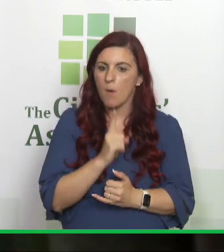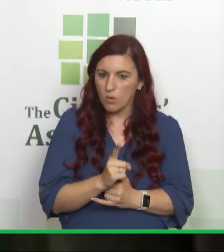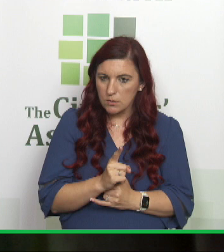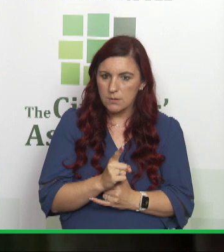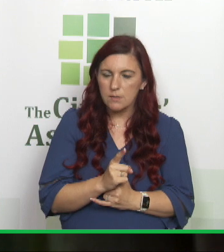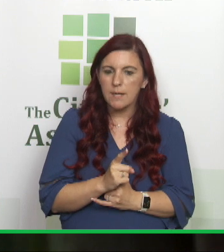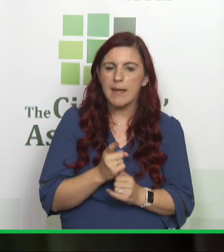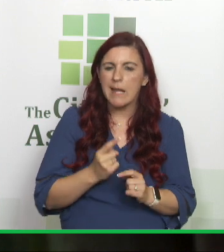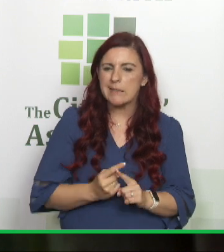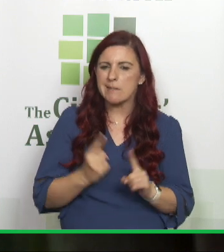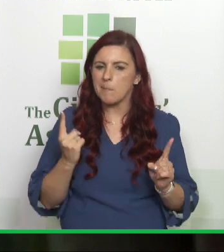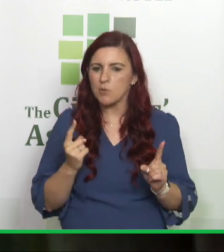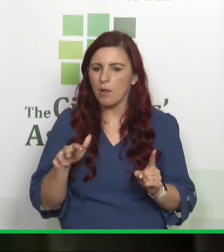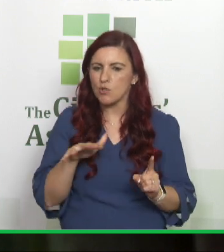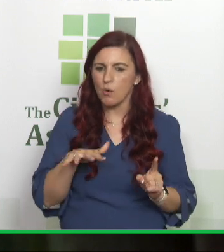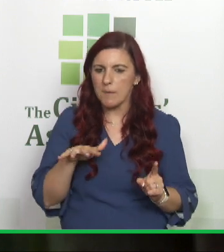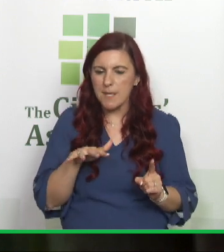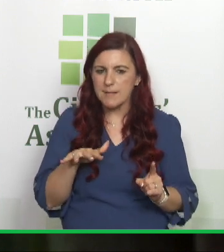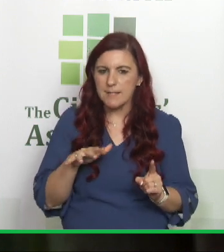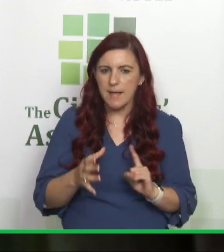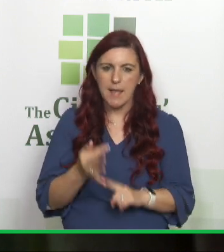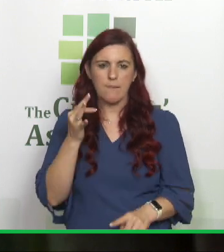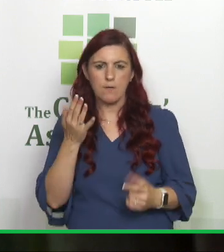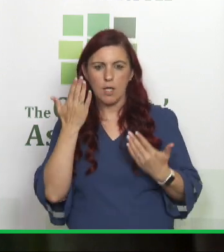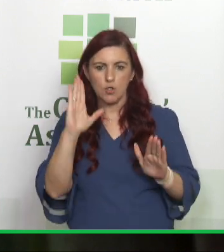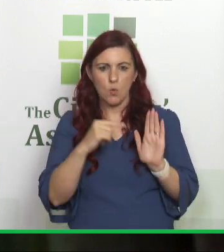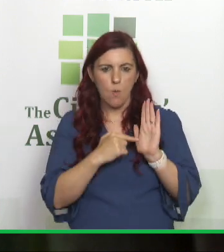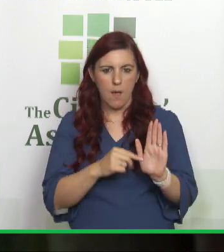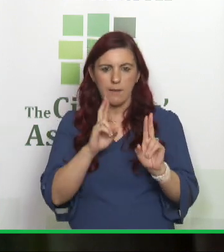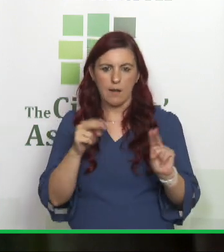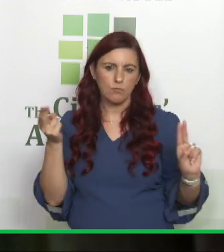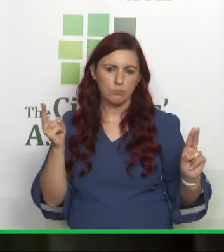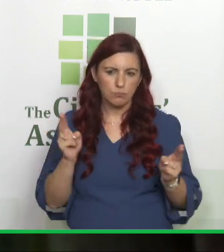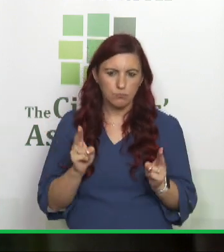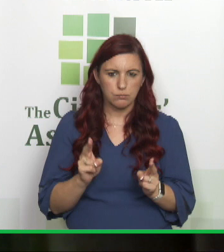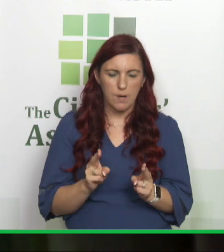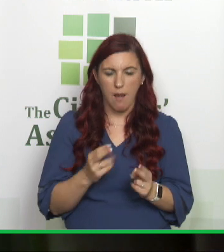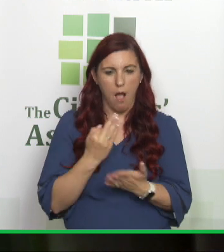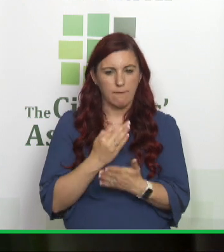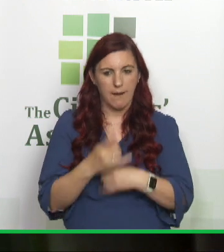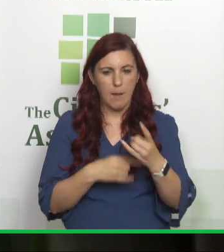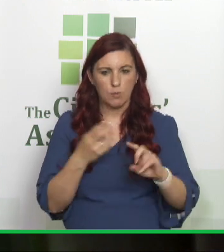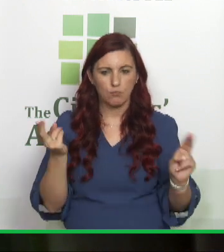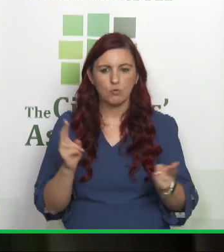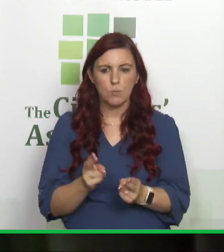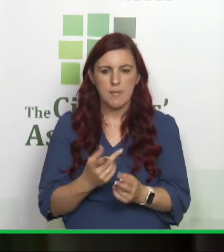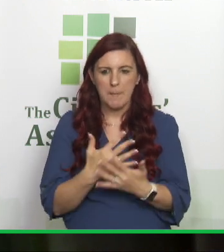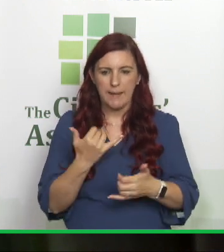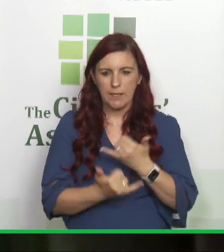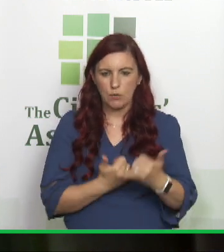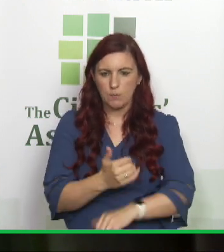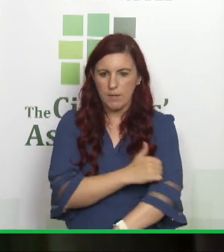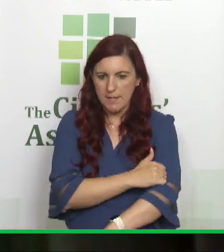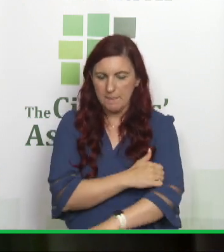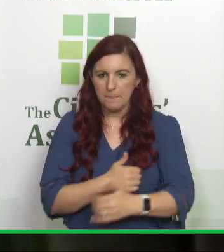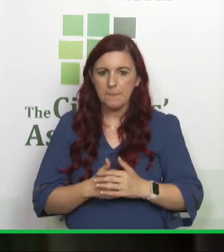exceptional circumstances, if they are shown, this can be reduced, and it often is. The focus